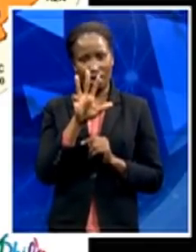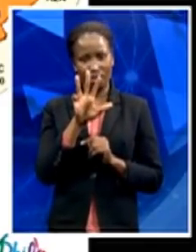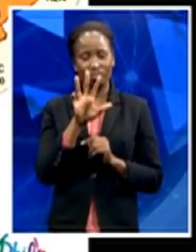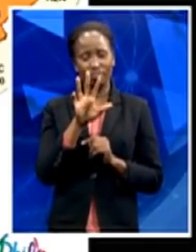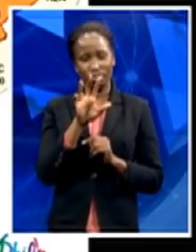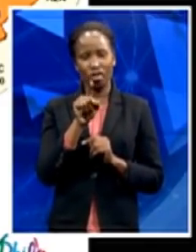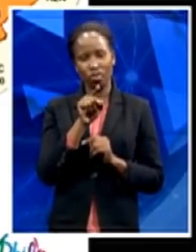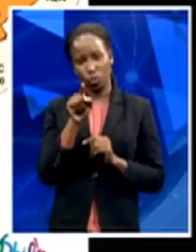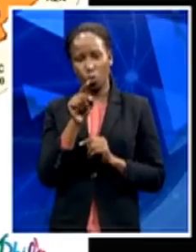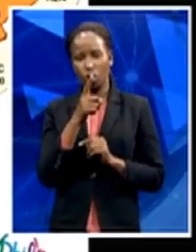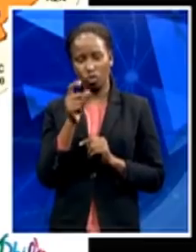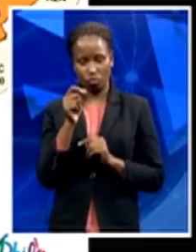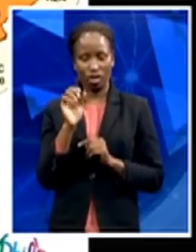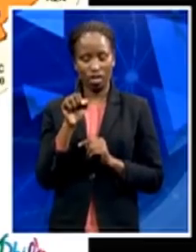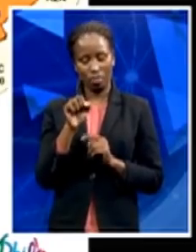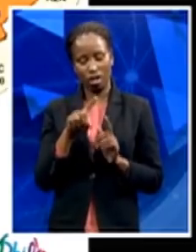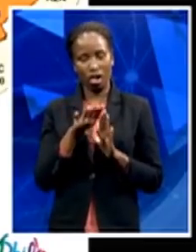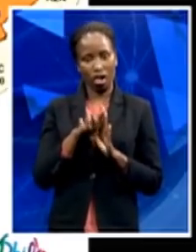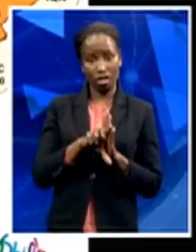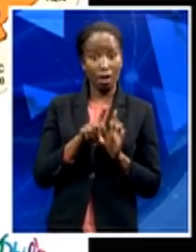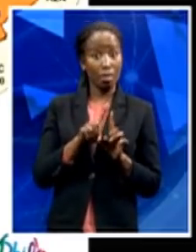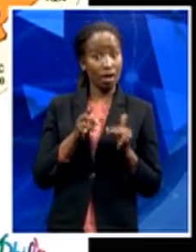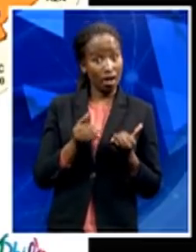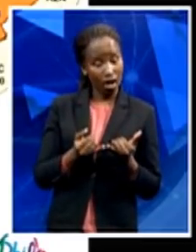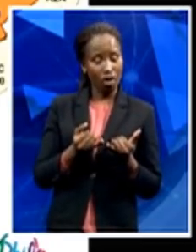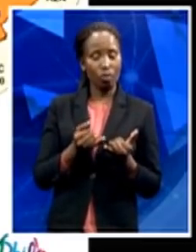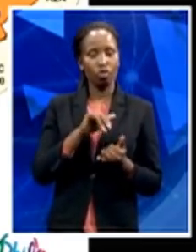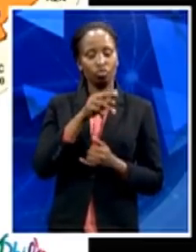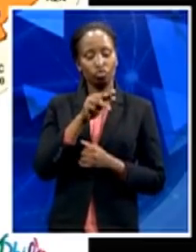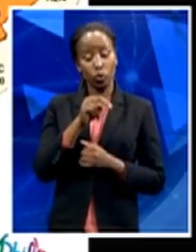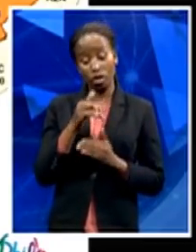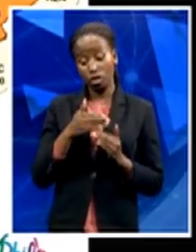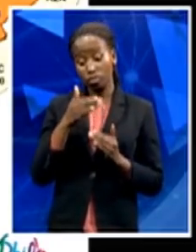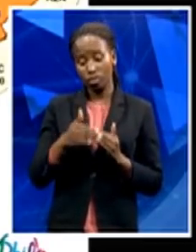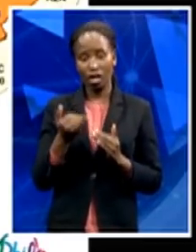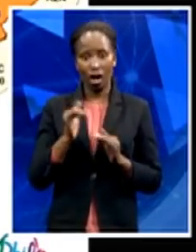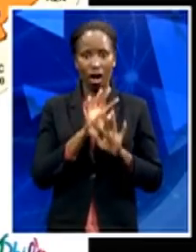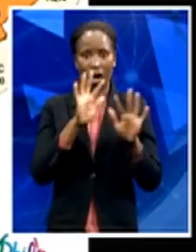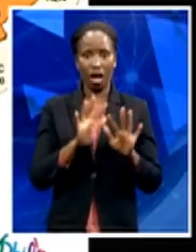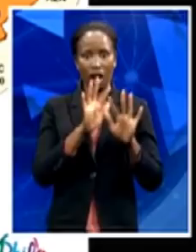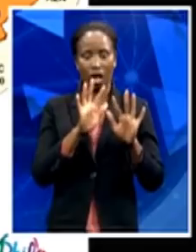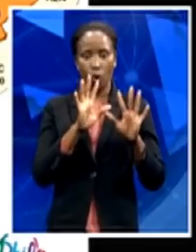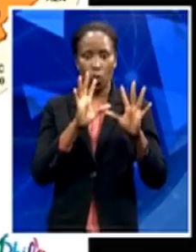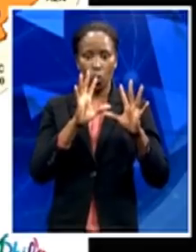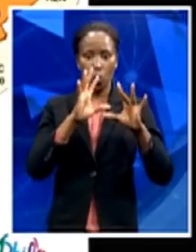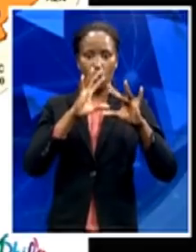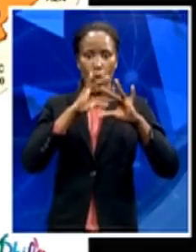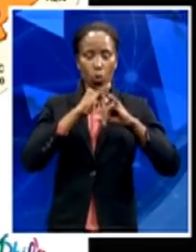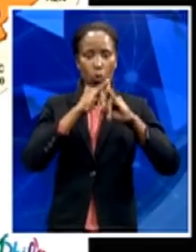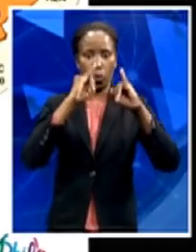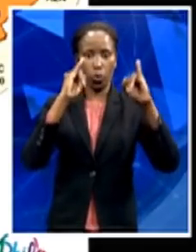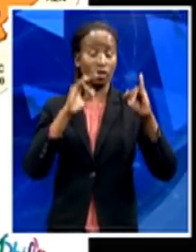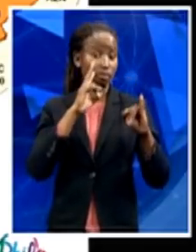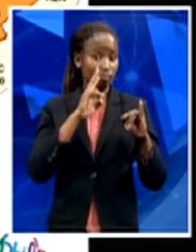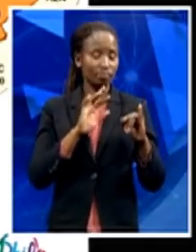now, as of the 7th of June, their color has become more dark. It's between 5 and 9.9 per